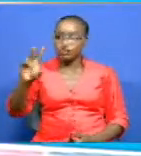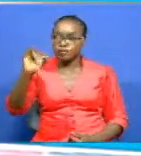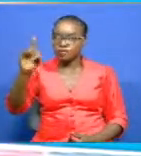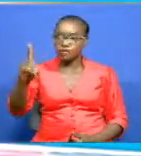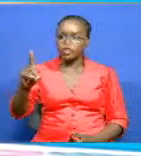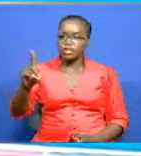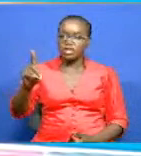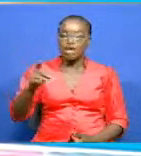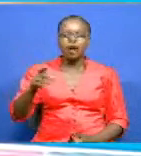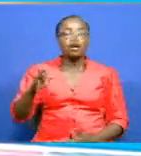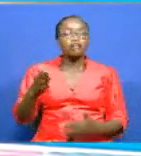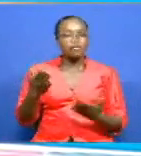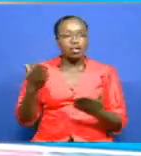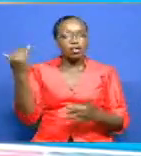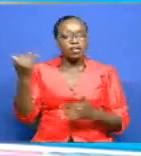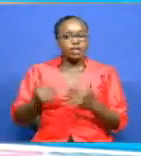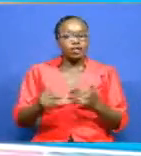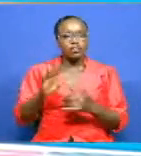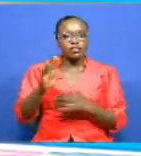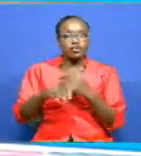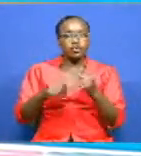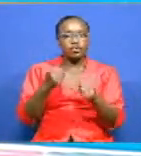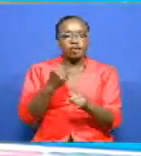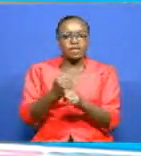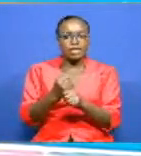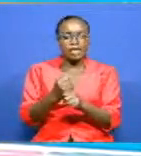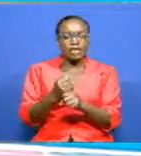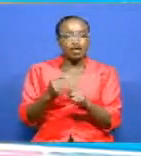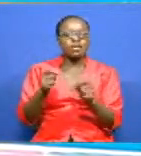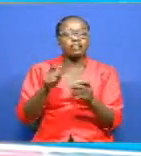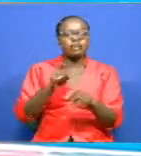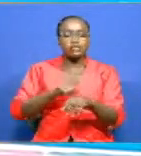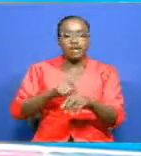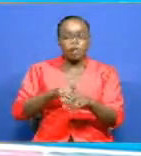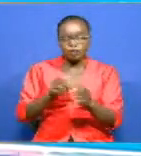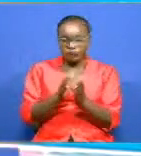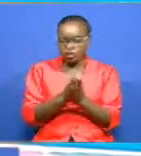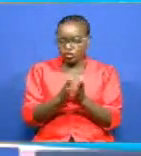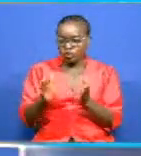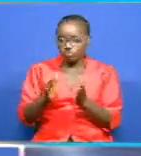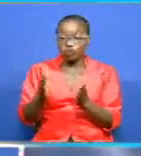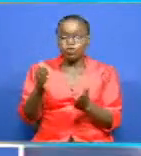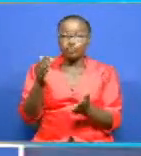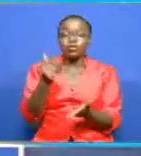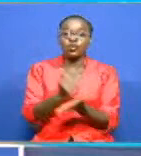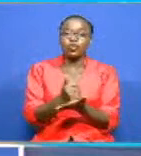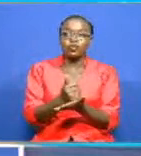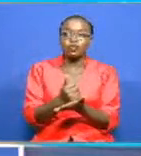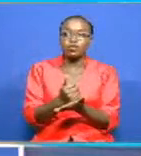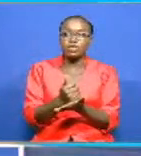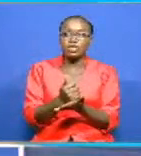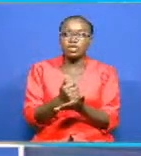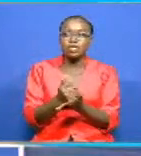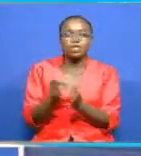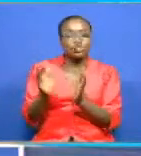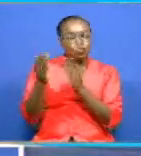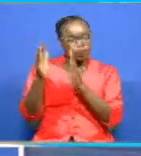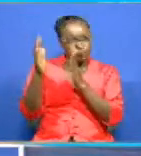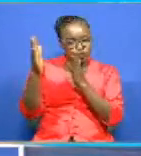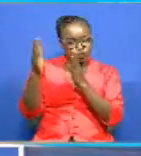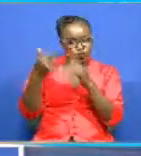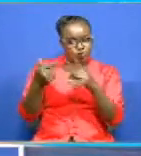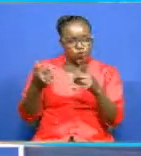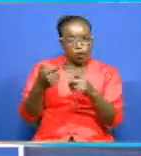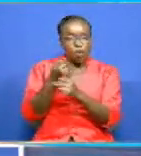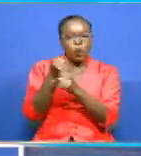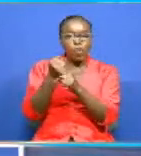of power following the completion of his 4-year non-renewable term. His departure from the judiciary was characterized by glowing tribute from his